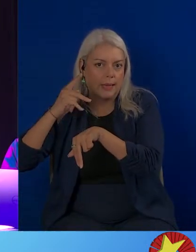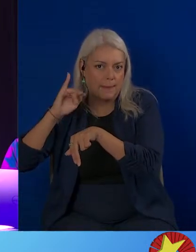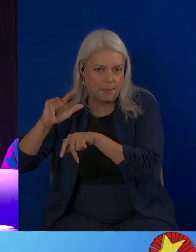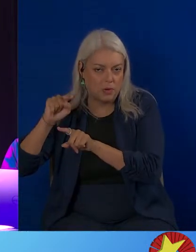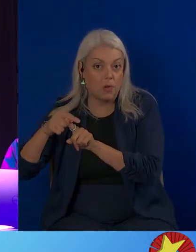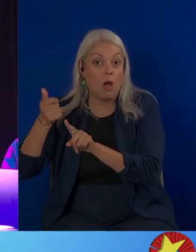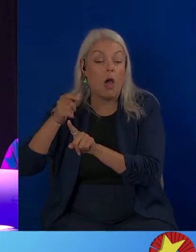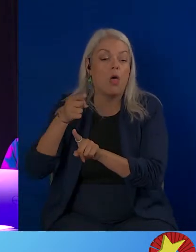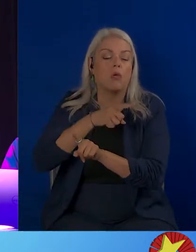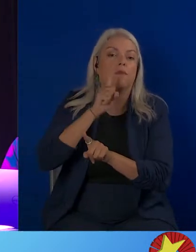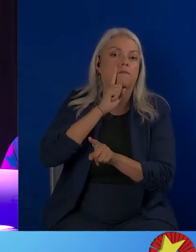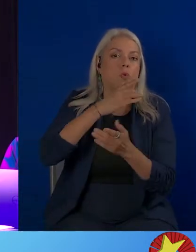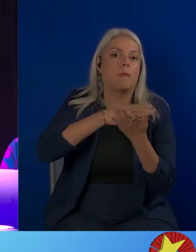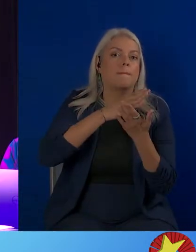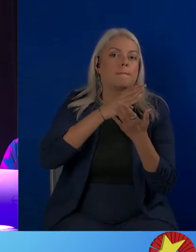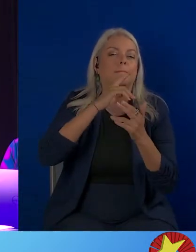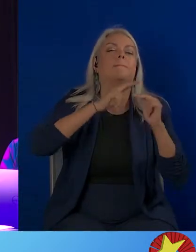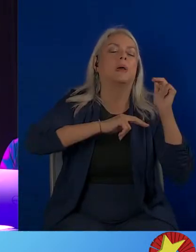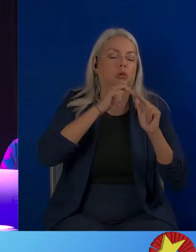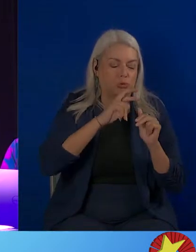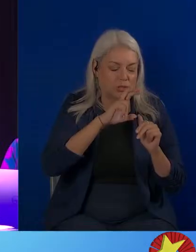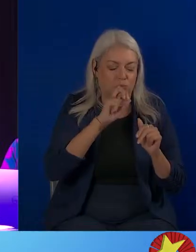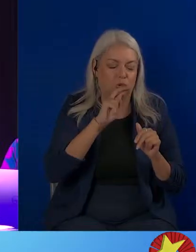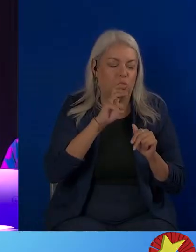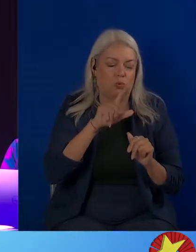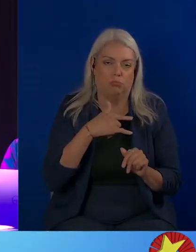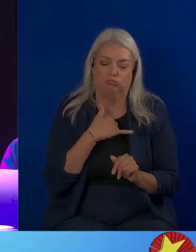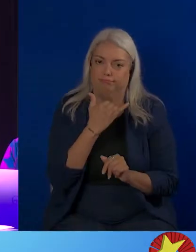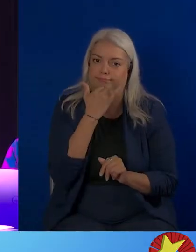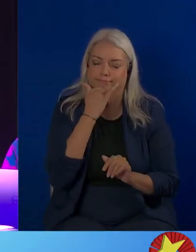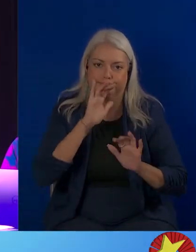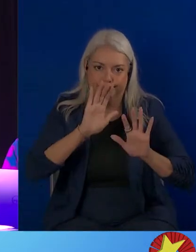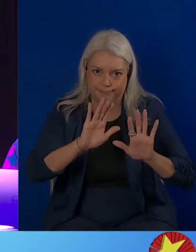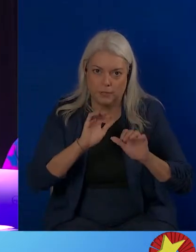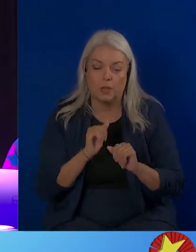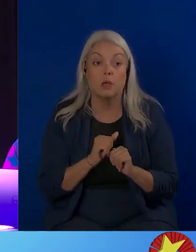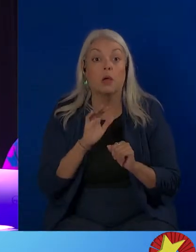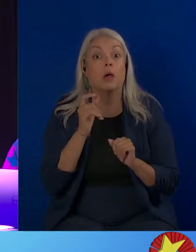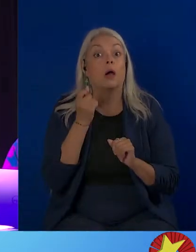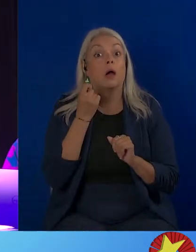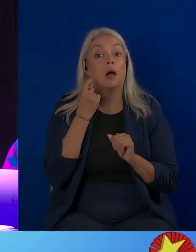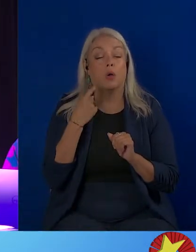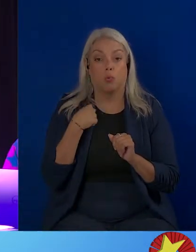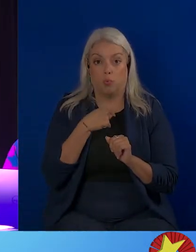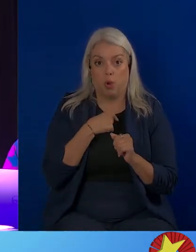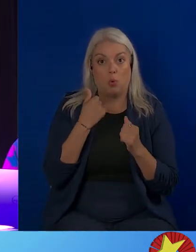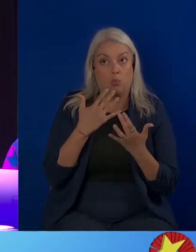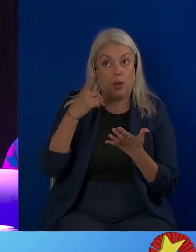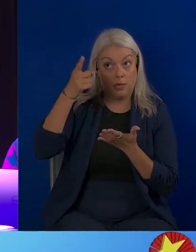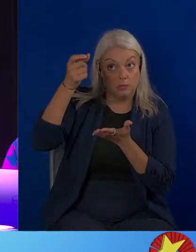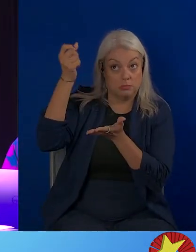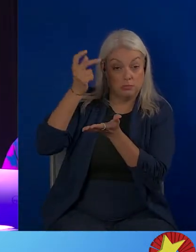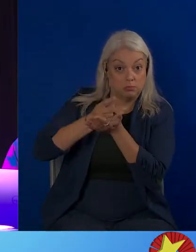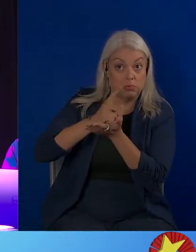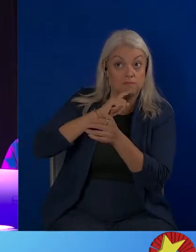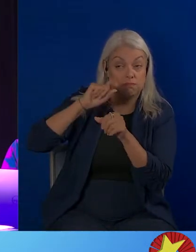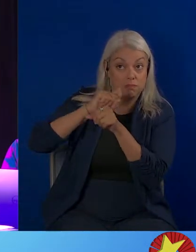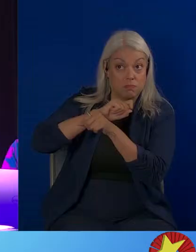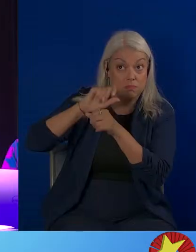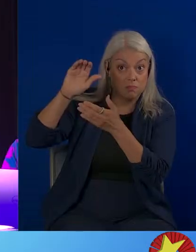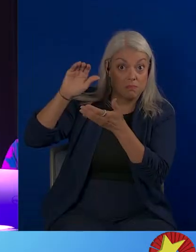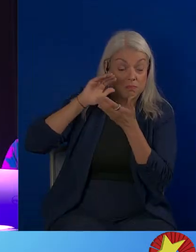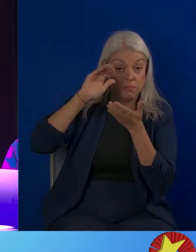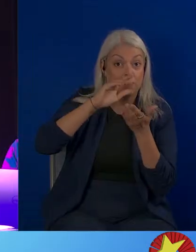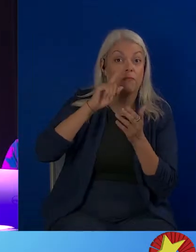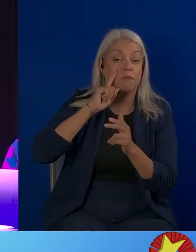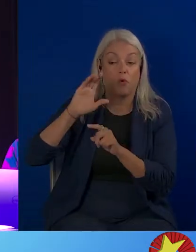budget renewal needs, or building renewal needs, excuse me. We are waiting to receive what those awarded capital and